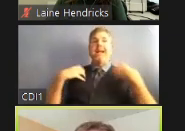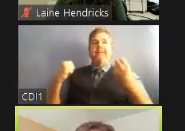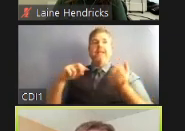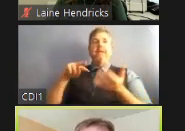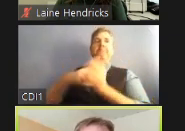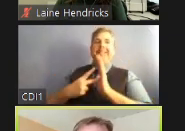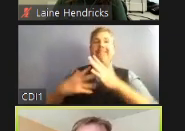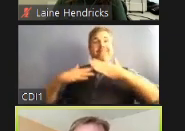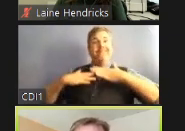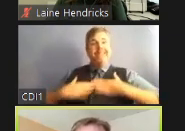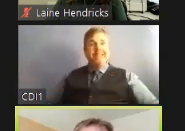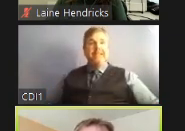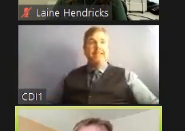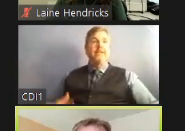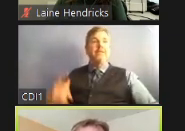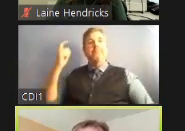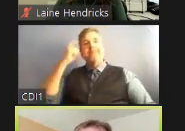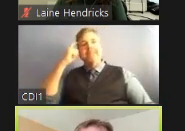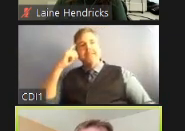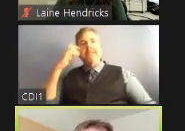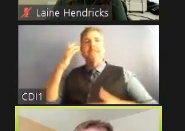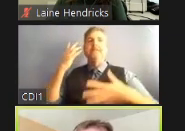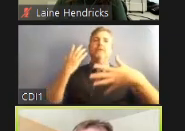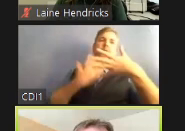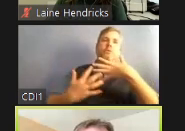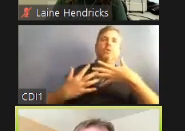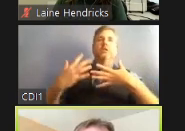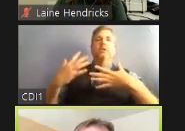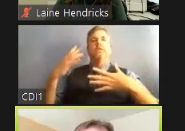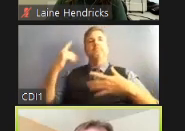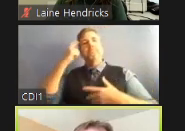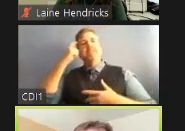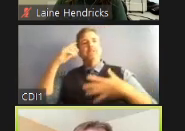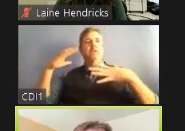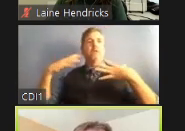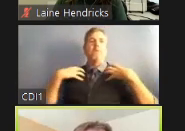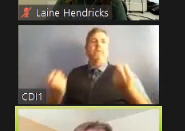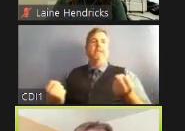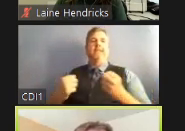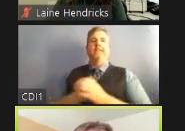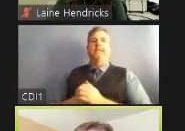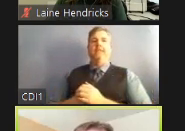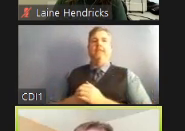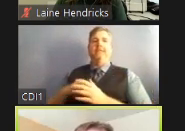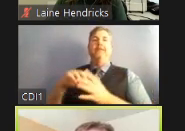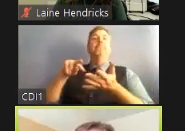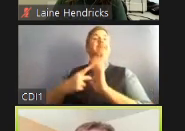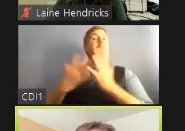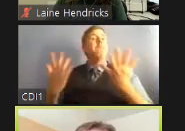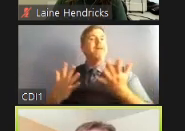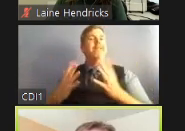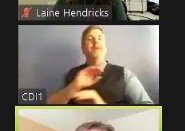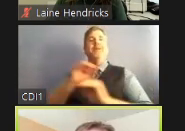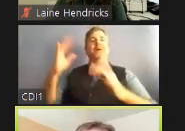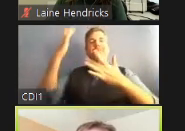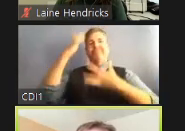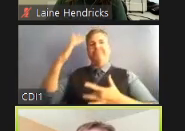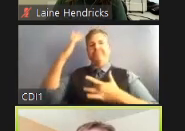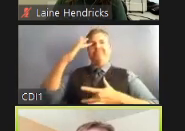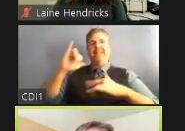of disease. And so we're taking a more holistic view on reopening schools. We recognize